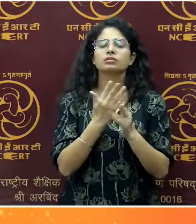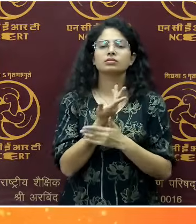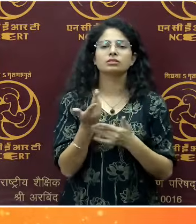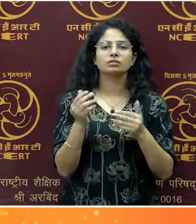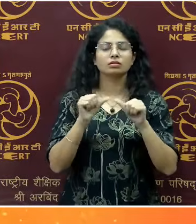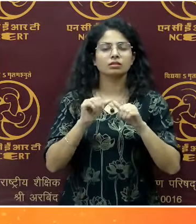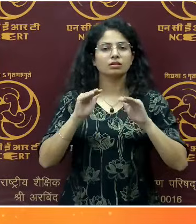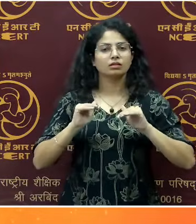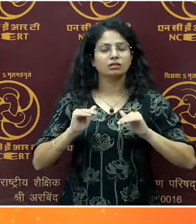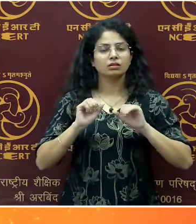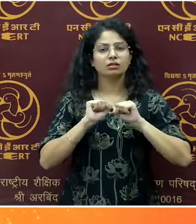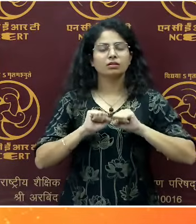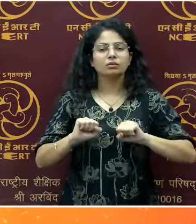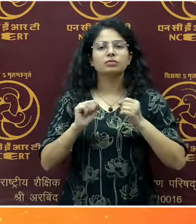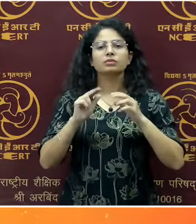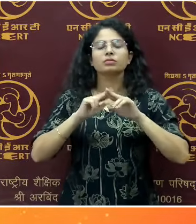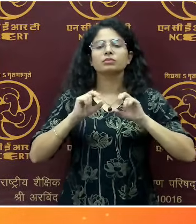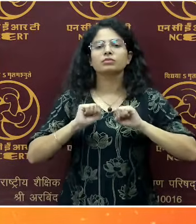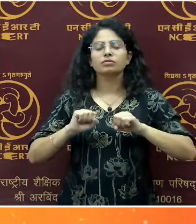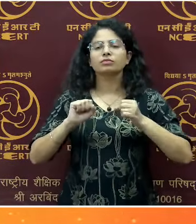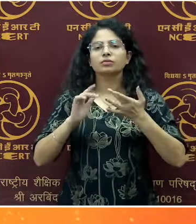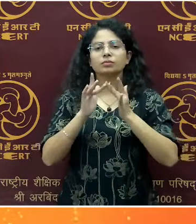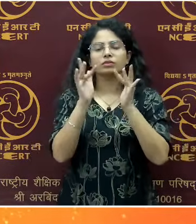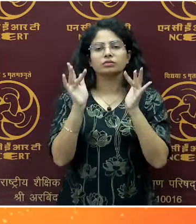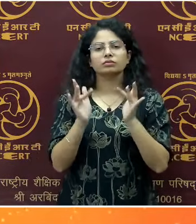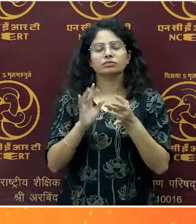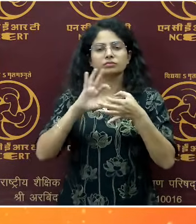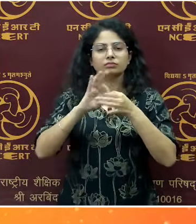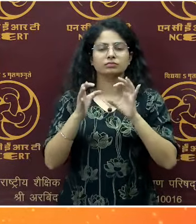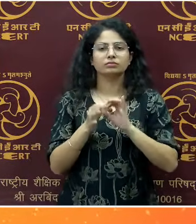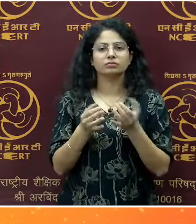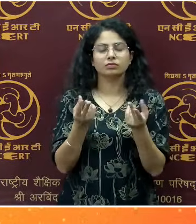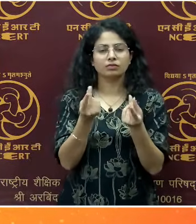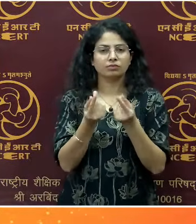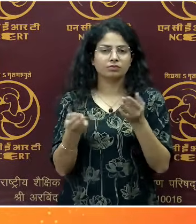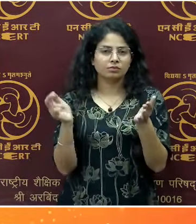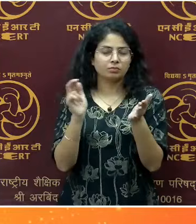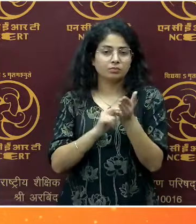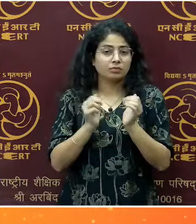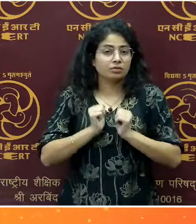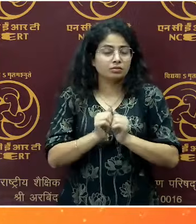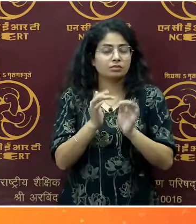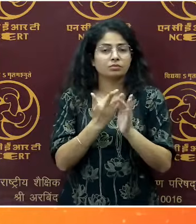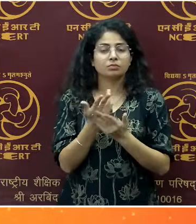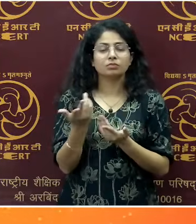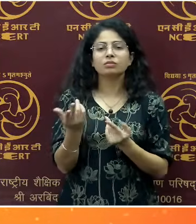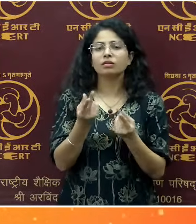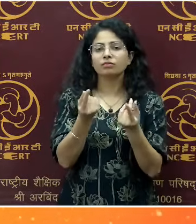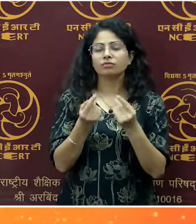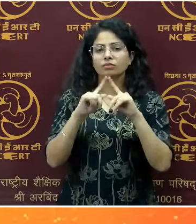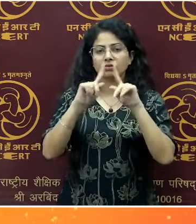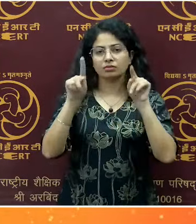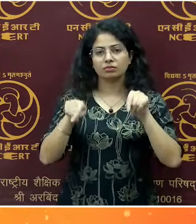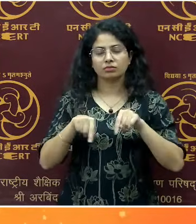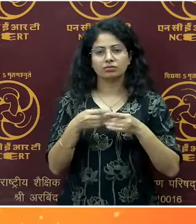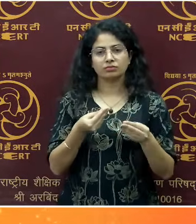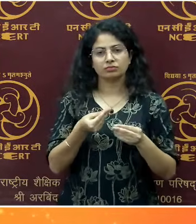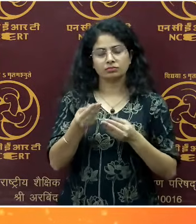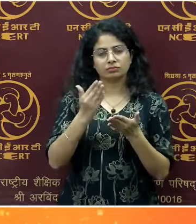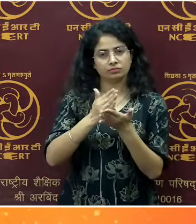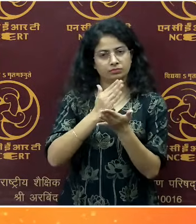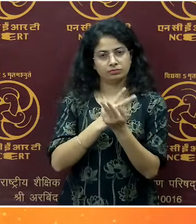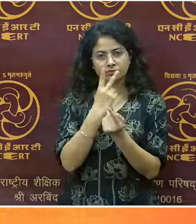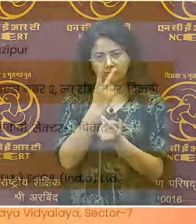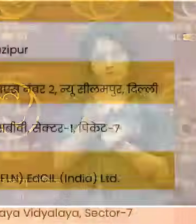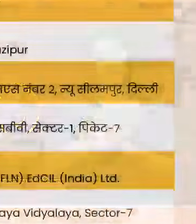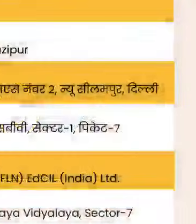Flipkart and NCERT website. So please go and buy your copies from there, and simultaneously you can take a quick look at the schedule, what's all